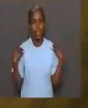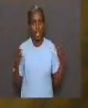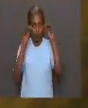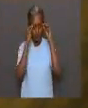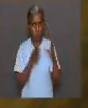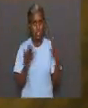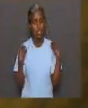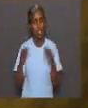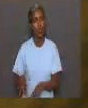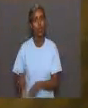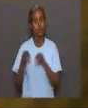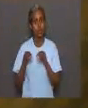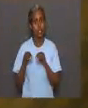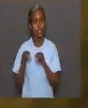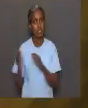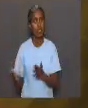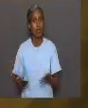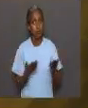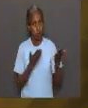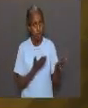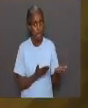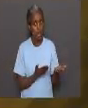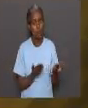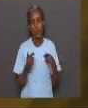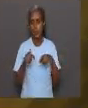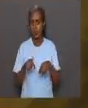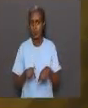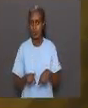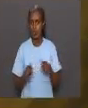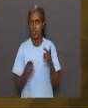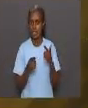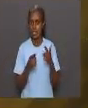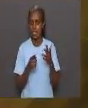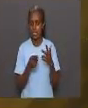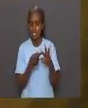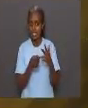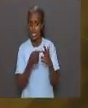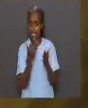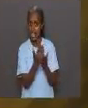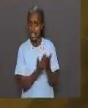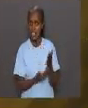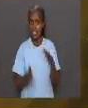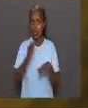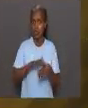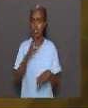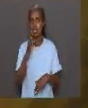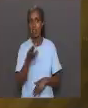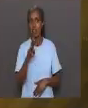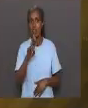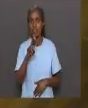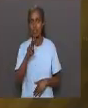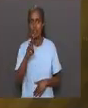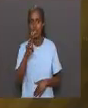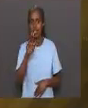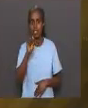Hello, teacher. Hello, students. Welcome to the third lesson on the frustum